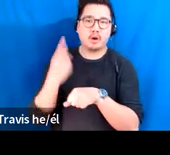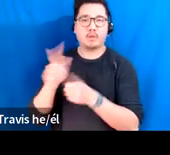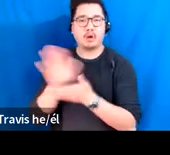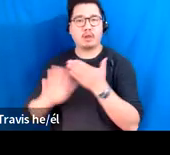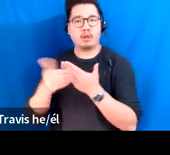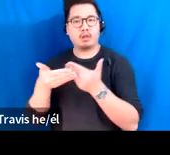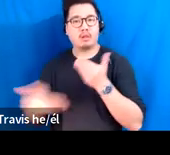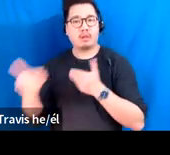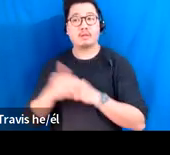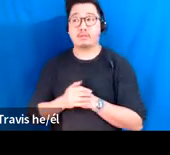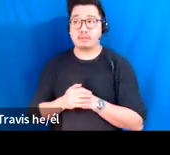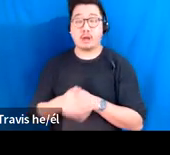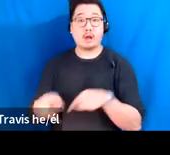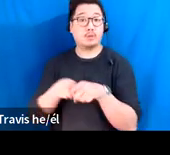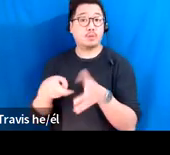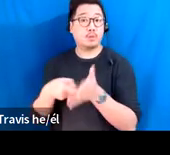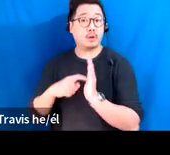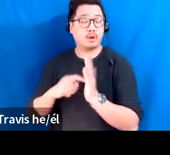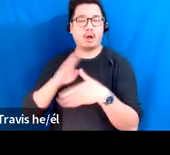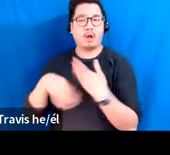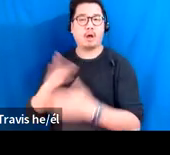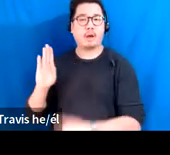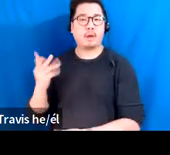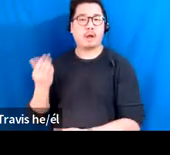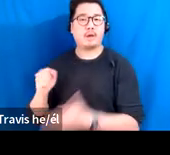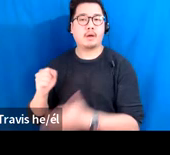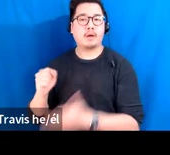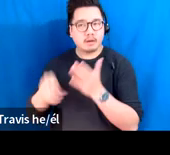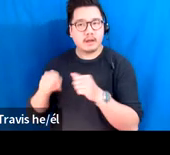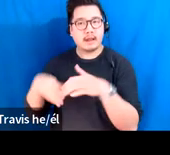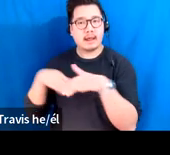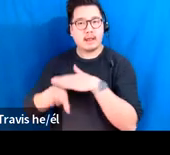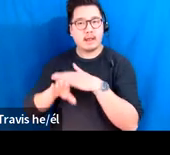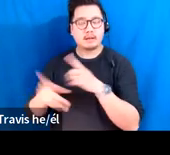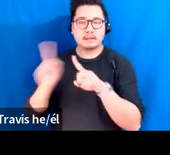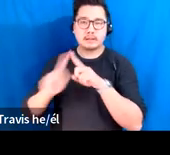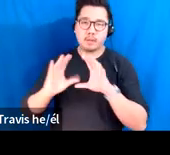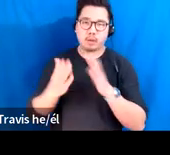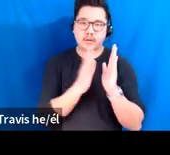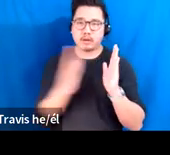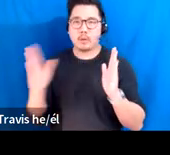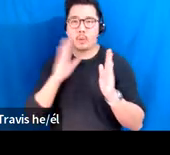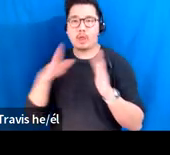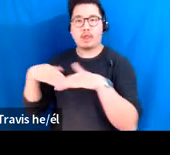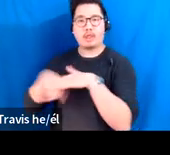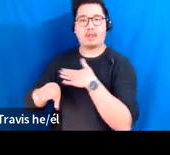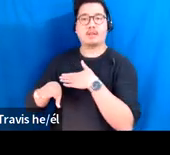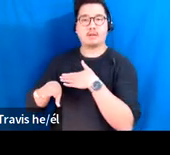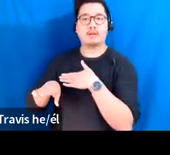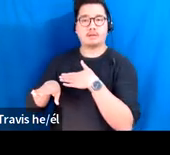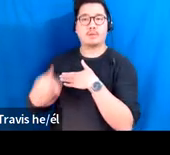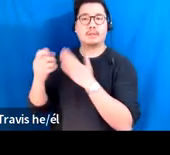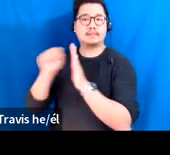all be pps students have access to a sequence of courses that would allow for admission into a state